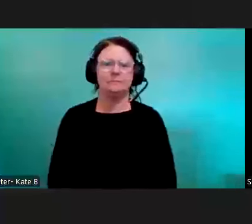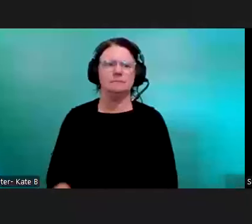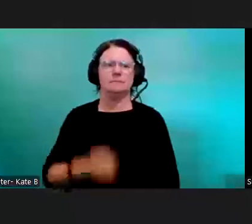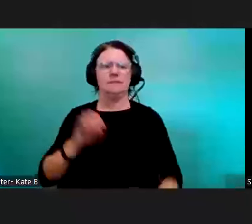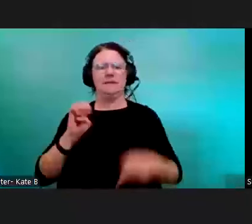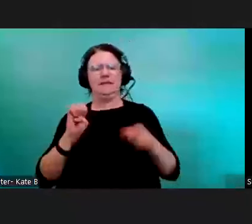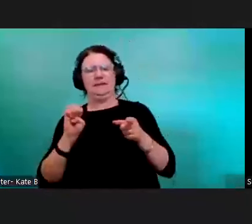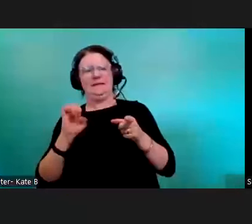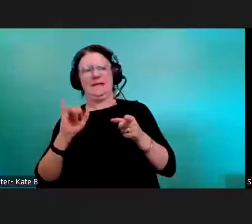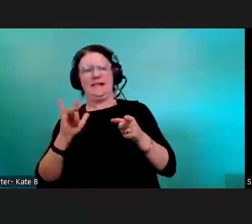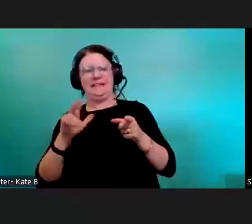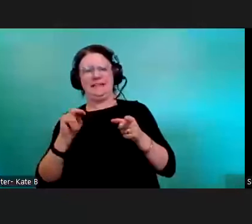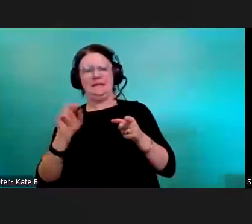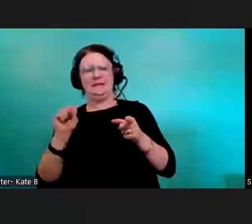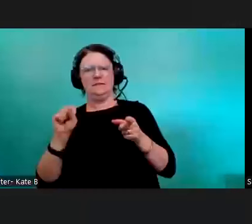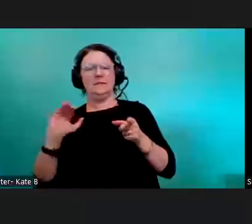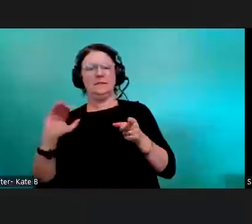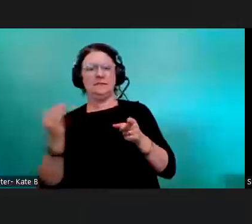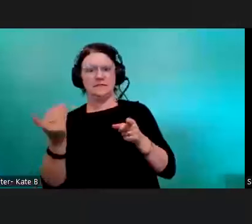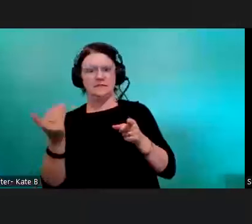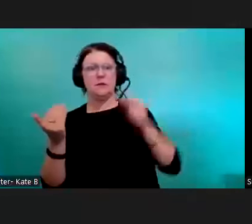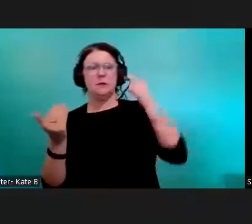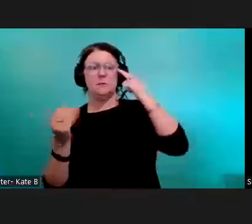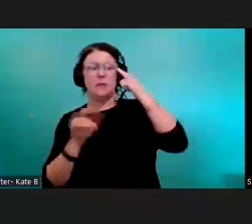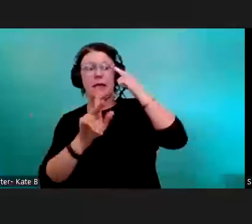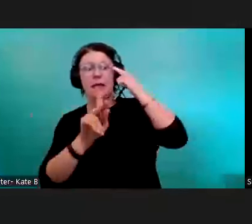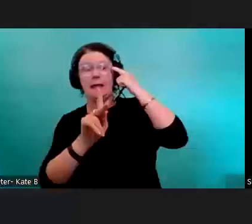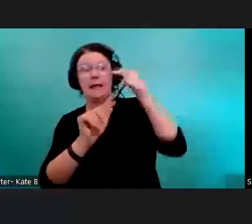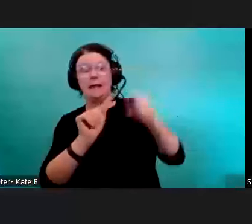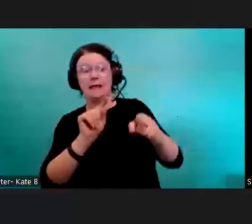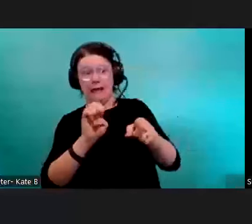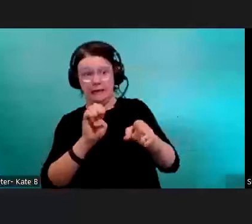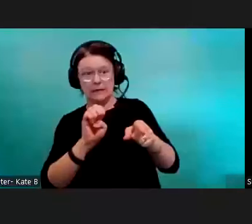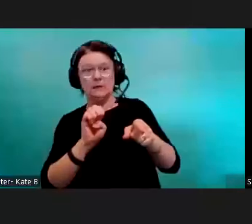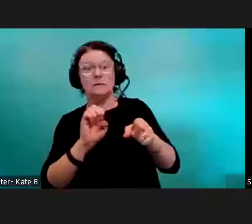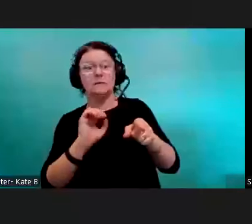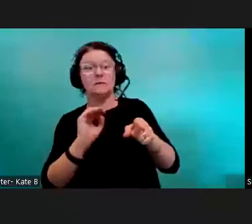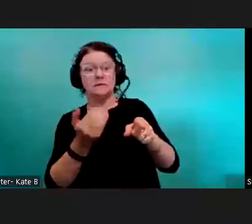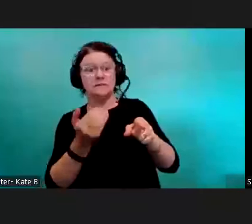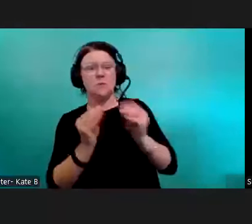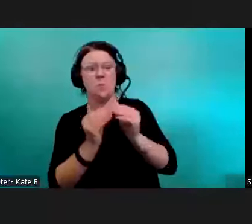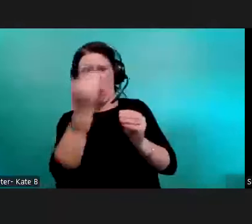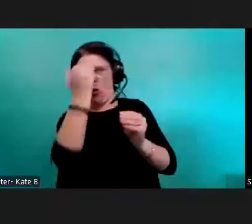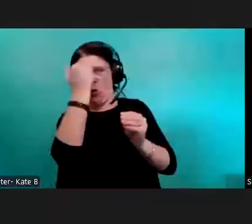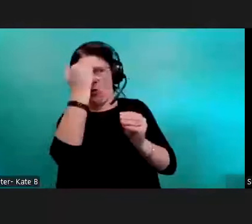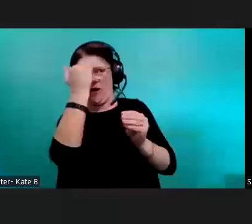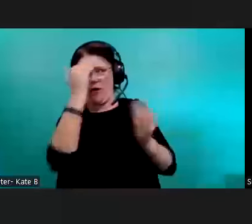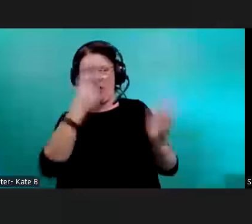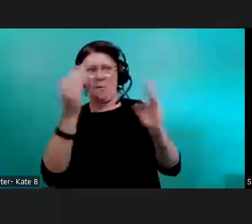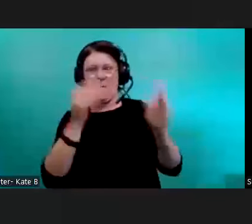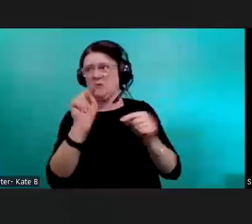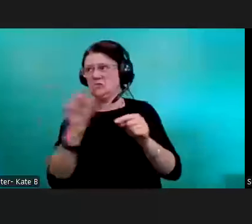add, Kate, it does seem like you are more aware than maybe even make